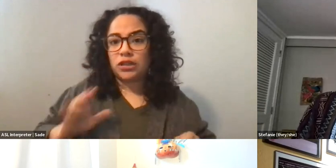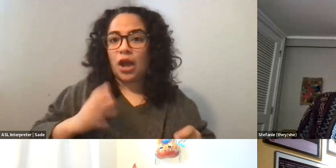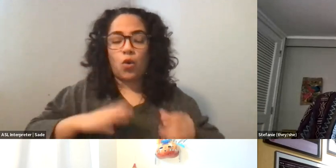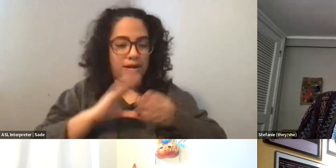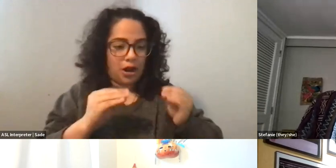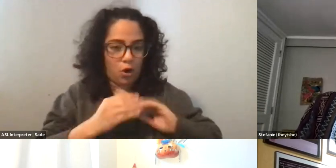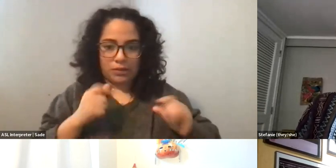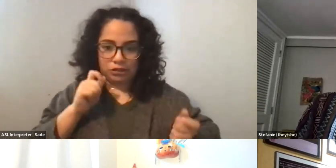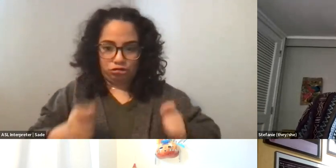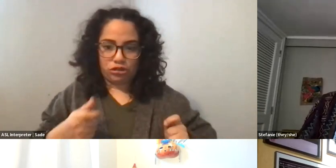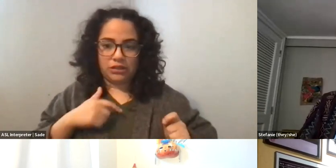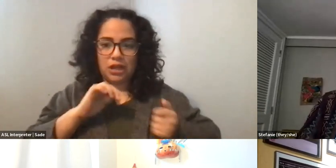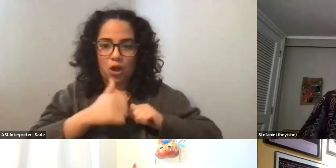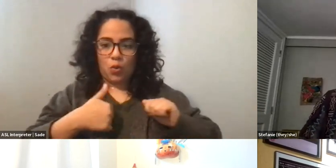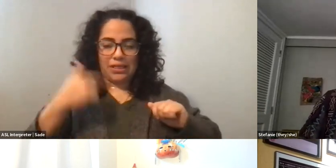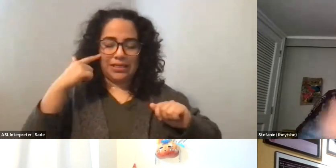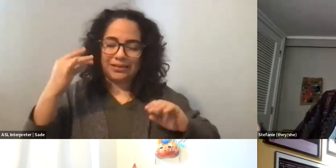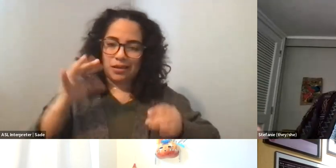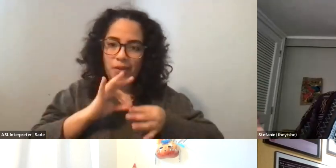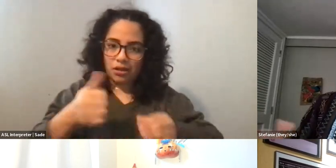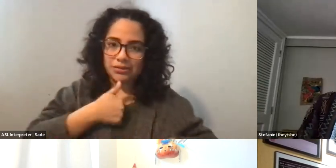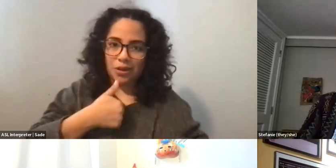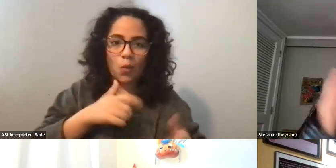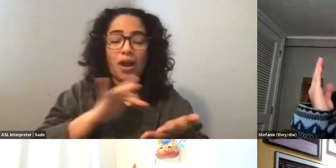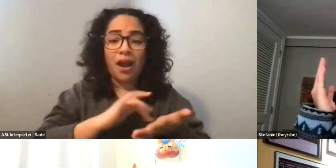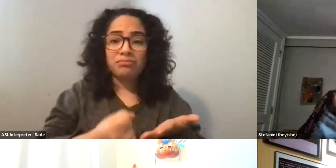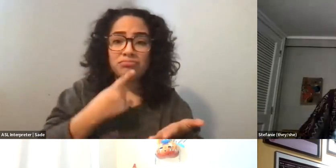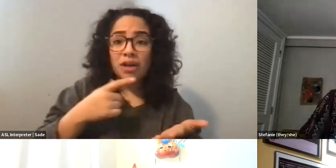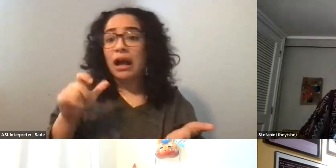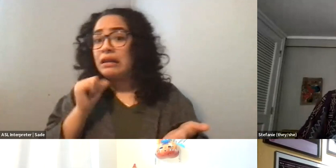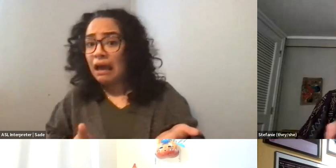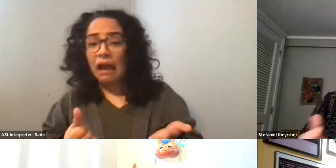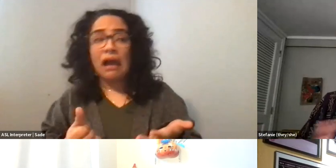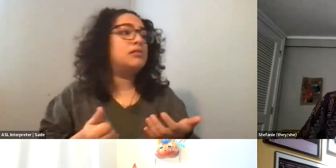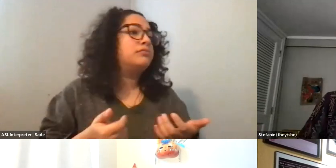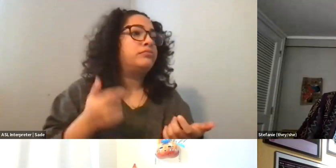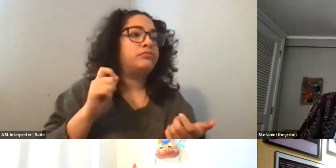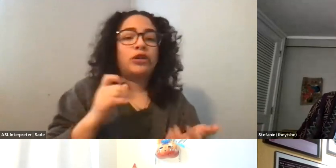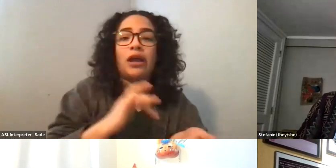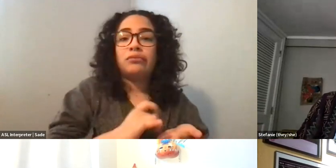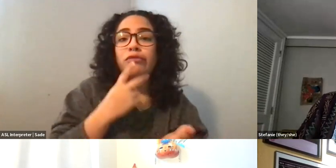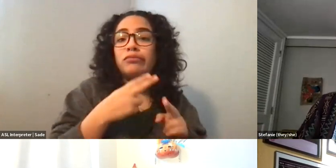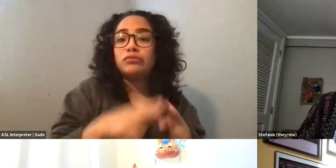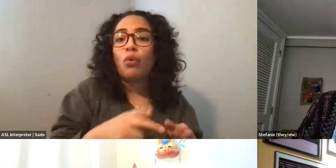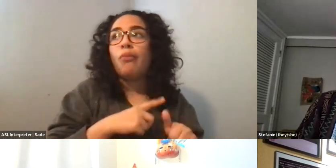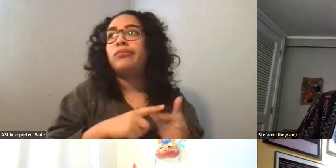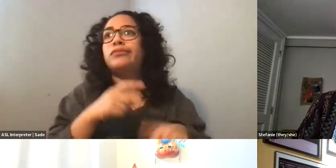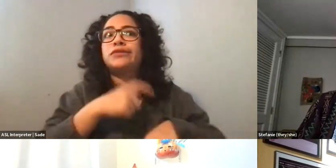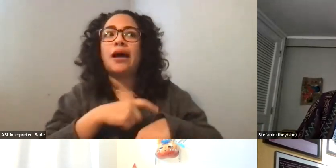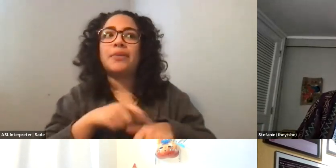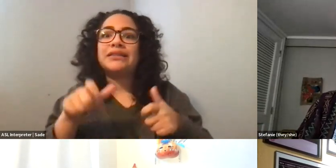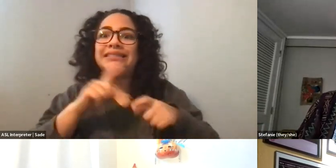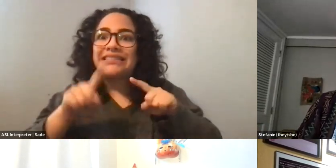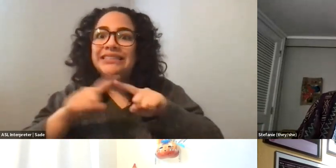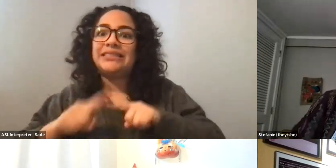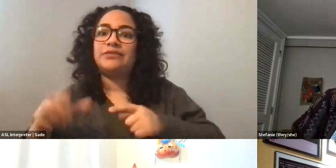about ourselves. We can use pills. We cannot use pills. We can use pills for a short period of time. There are options.